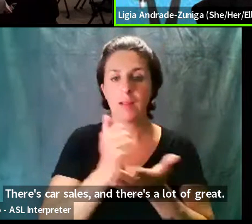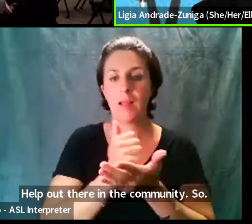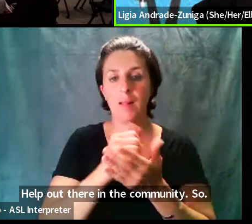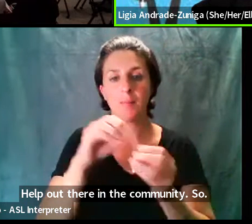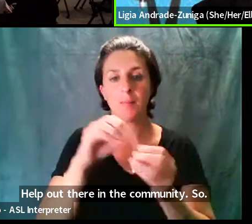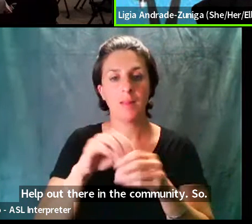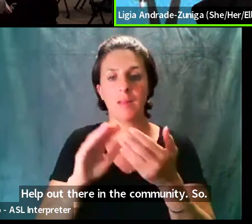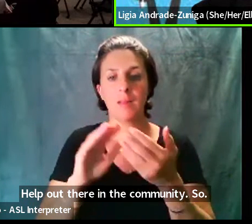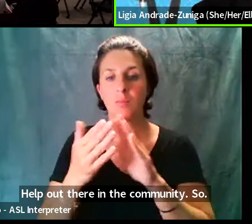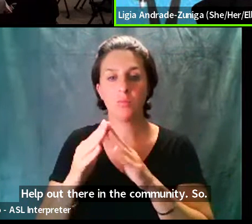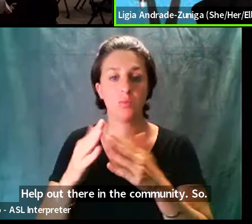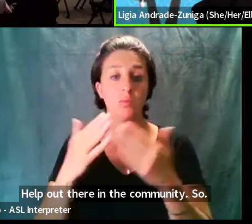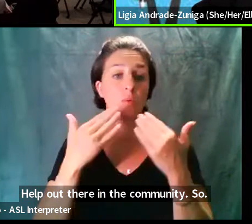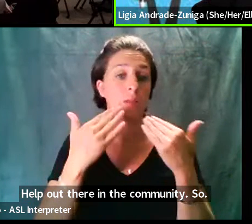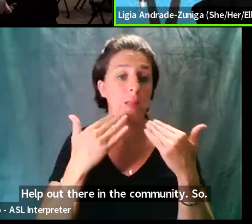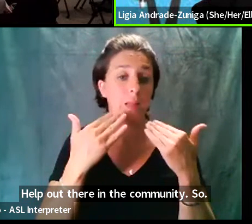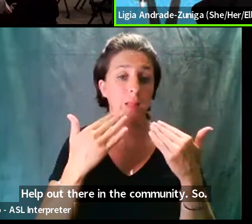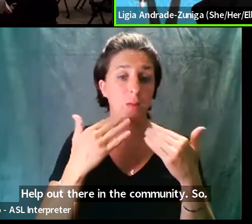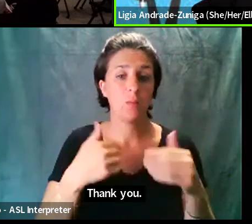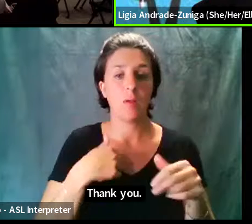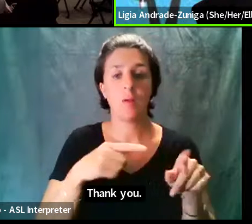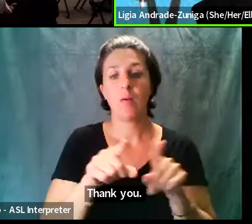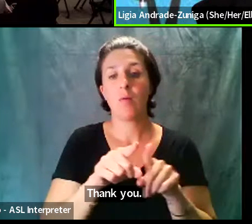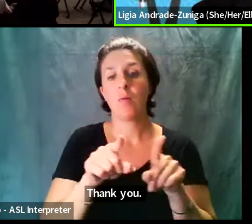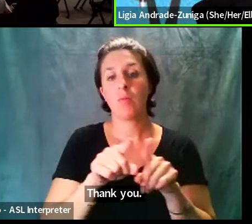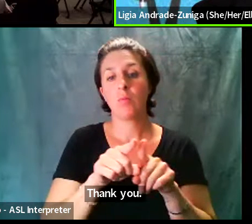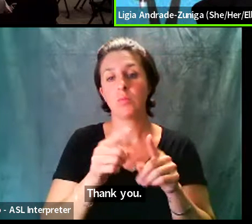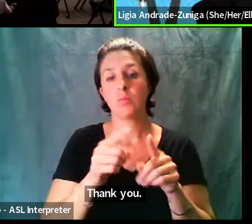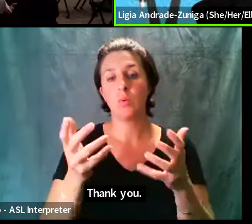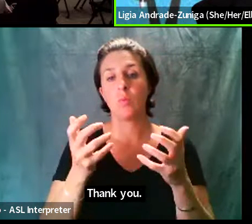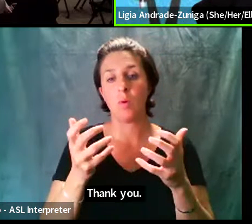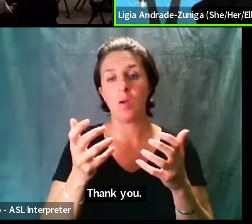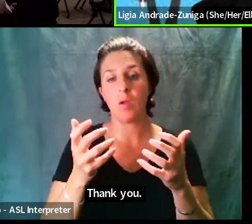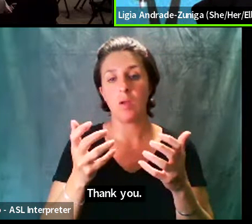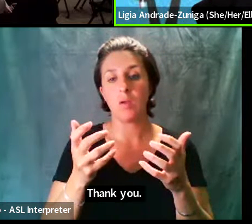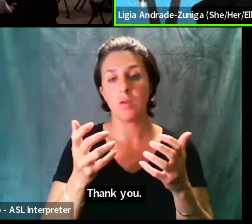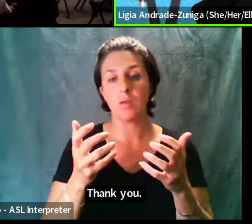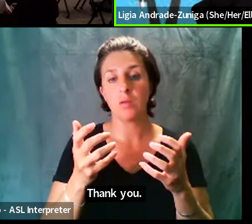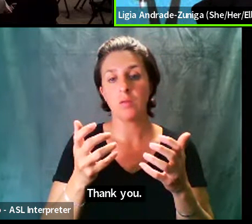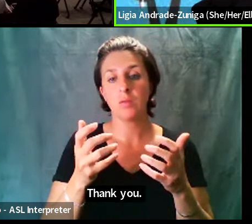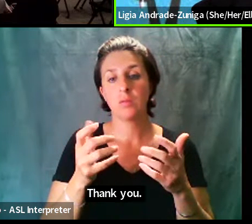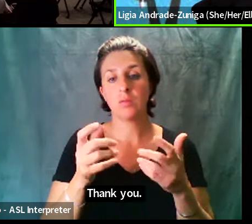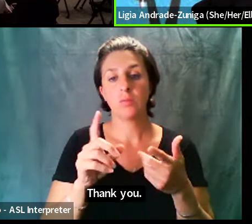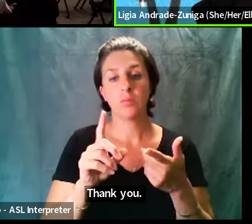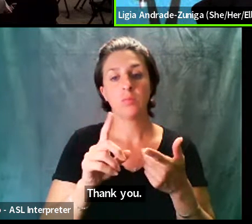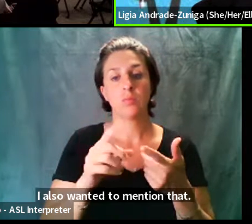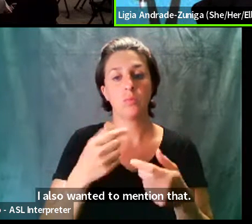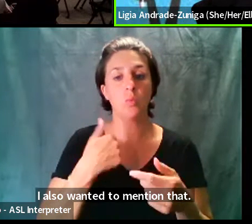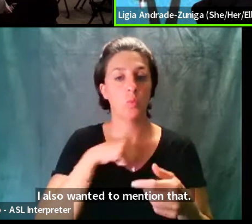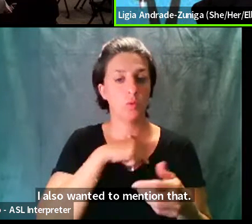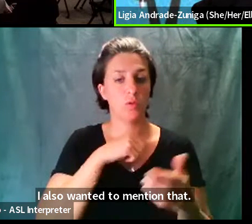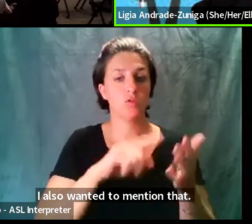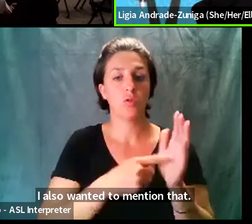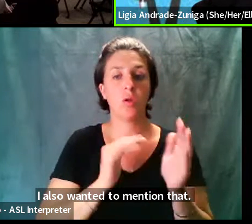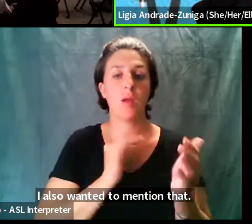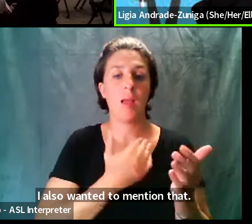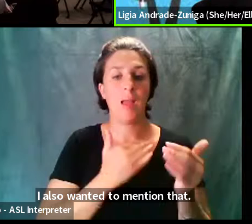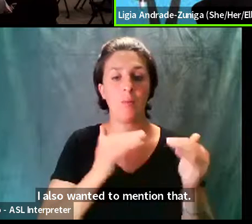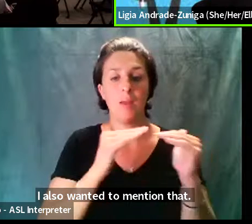you. I also wanted to mention that we started our Equity Advisory